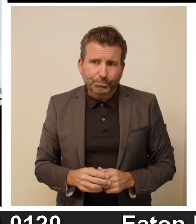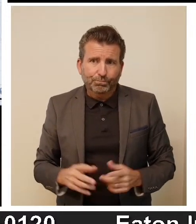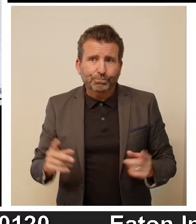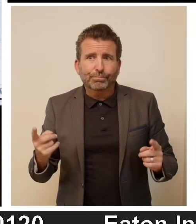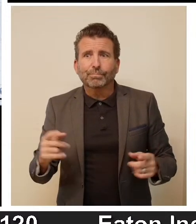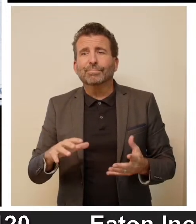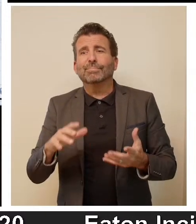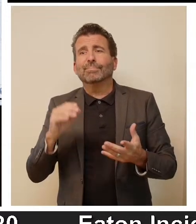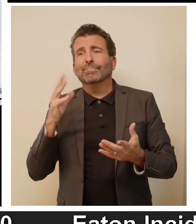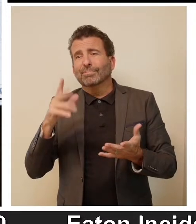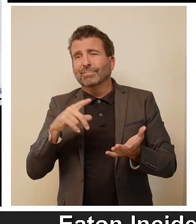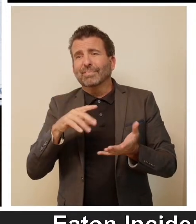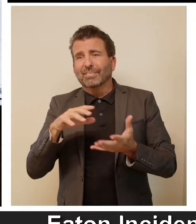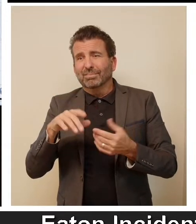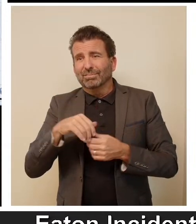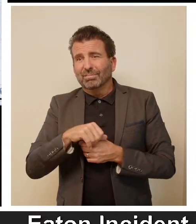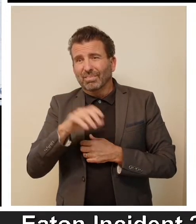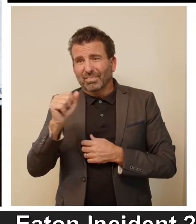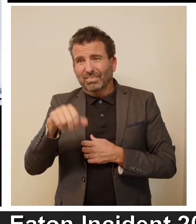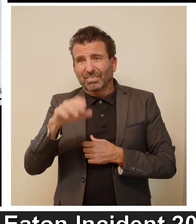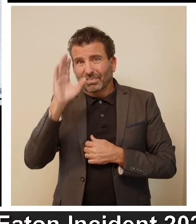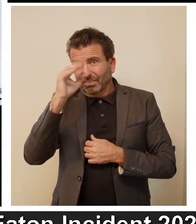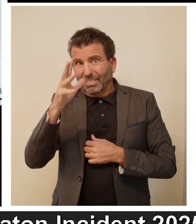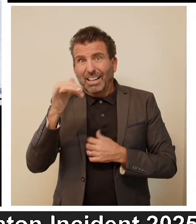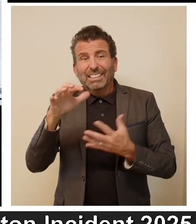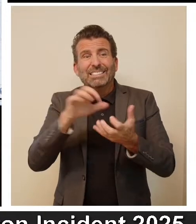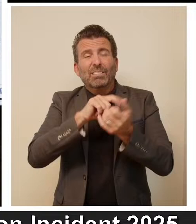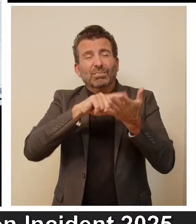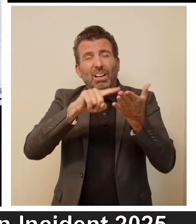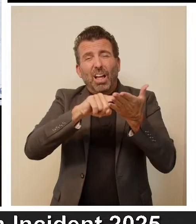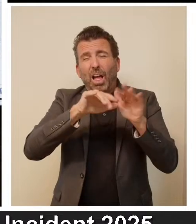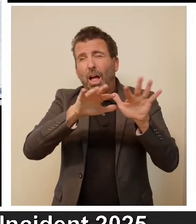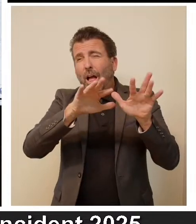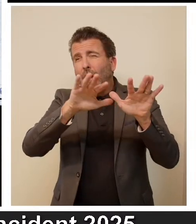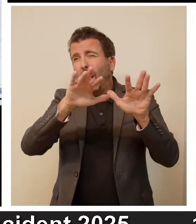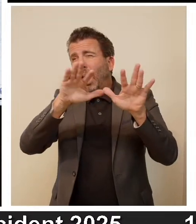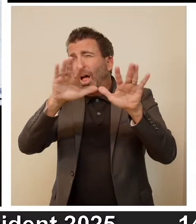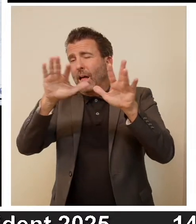now 99% complete. We've inspected